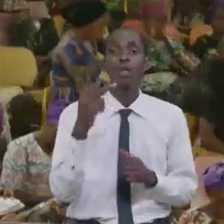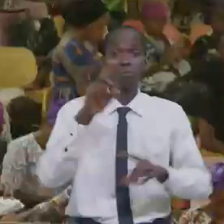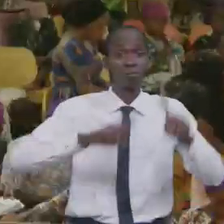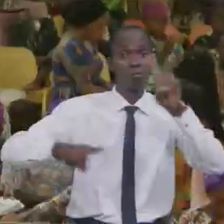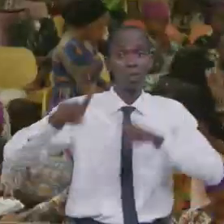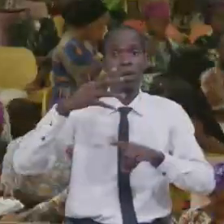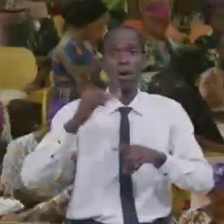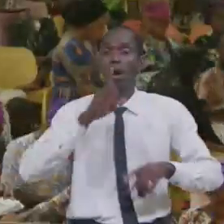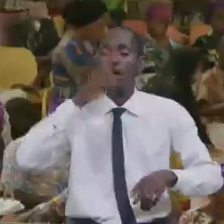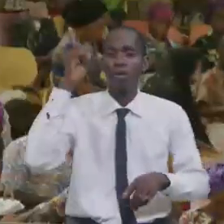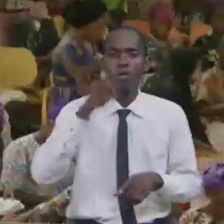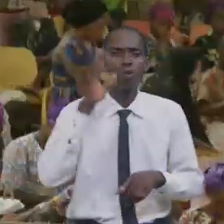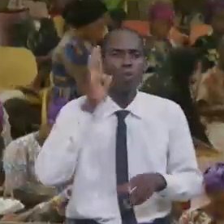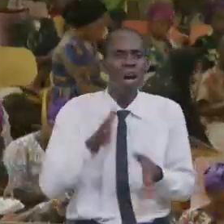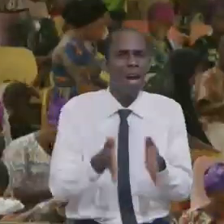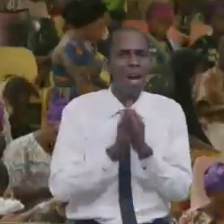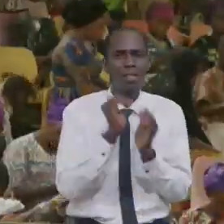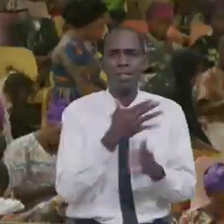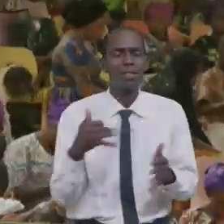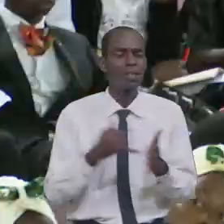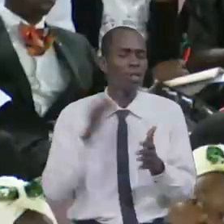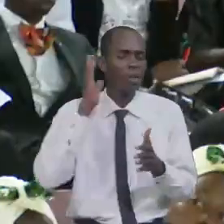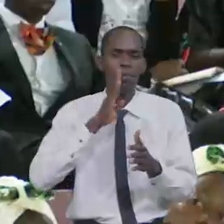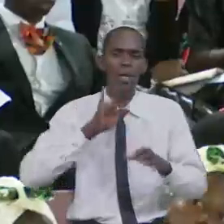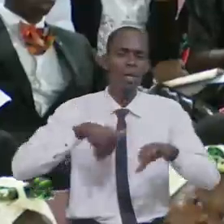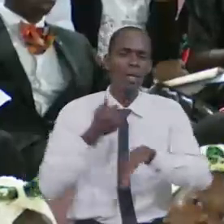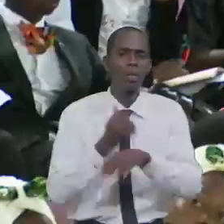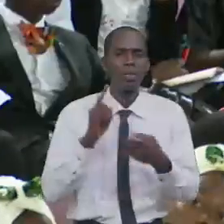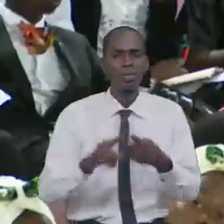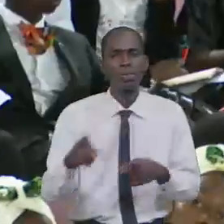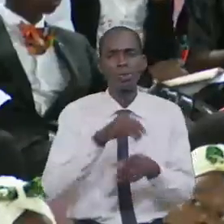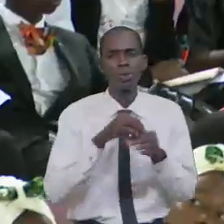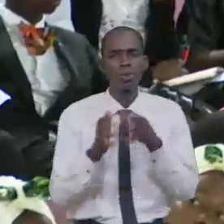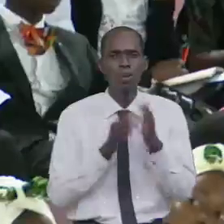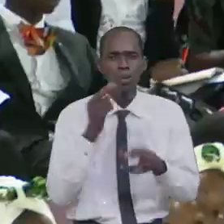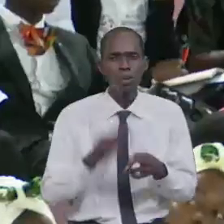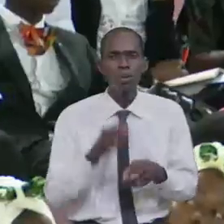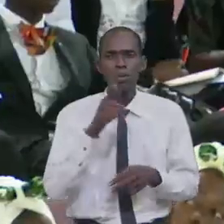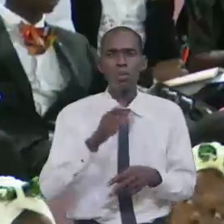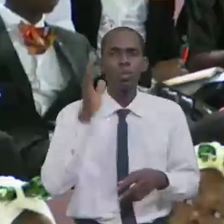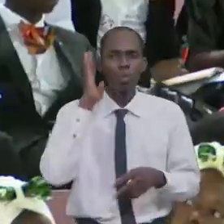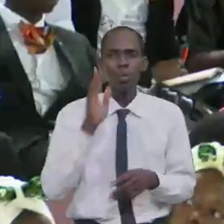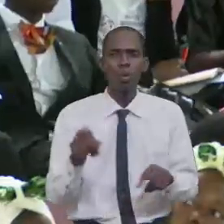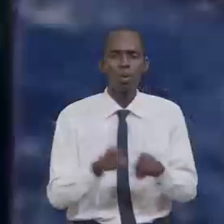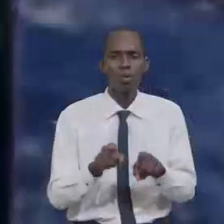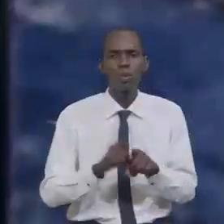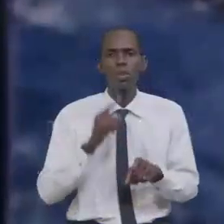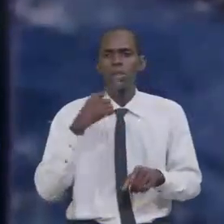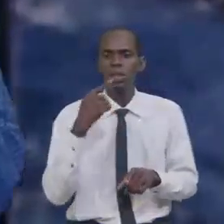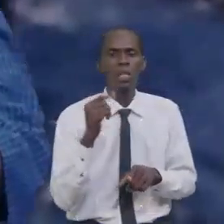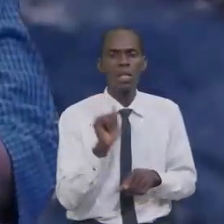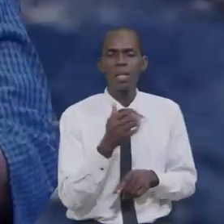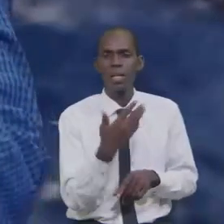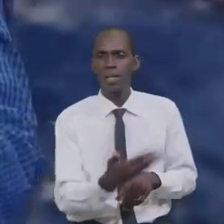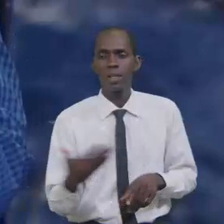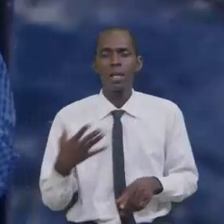decree a thing, it shall be established unto thee. Thou shalt also decree a thing, and